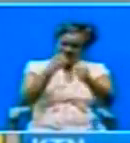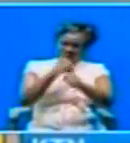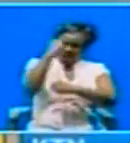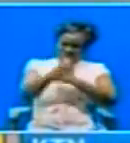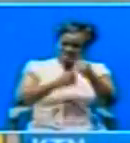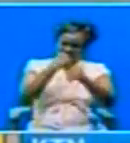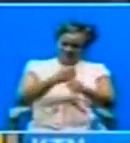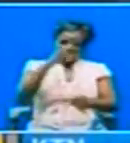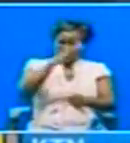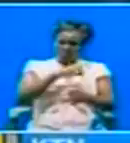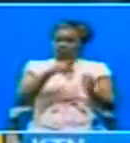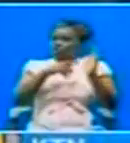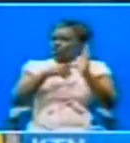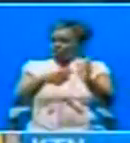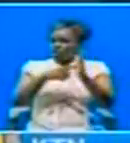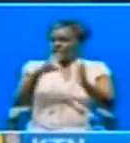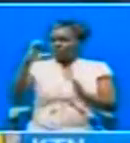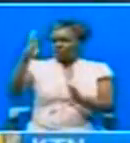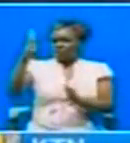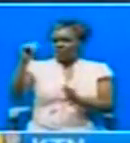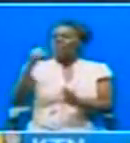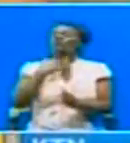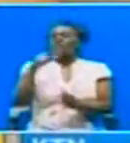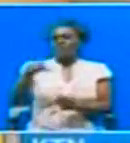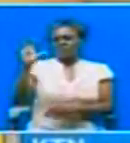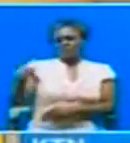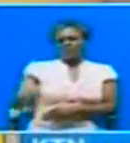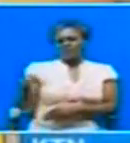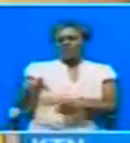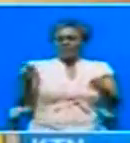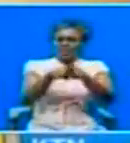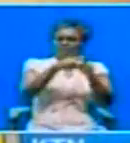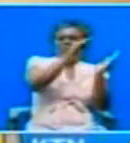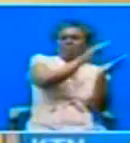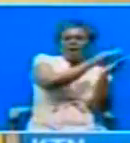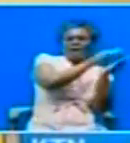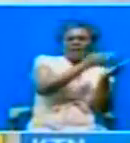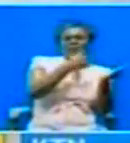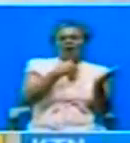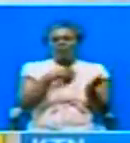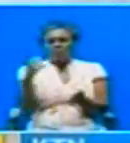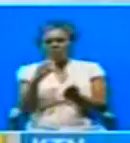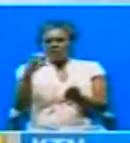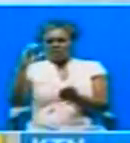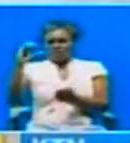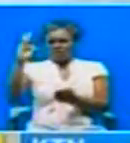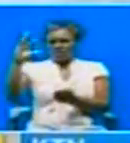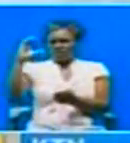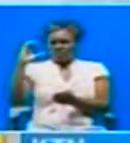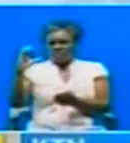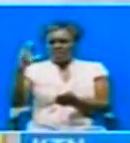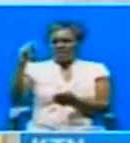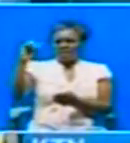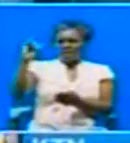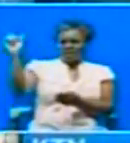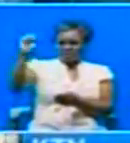keen indicator as to why CBA is eyeing these markets. Other banks that have floated corporate bonds include CFC Stanbic, NIC